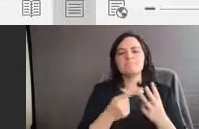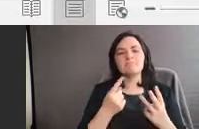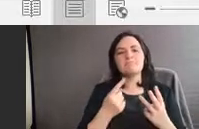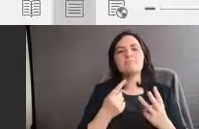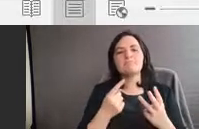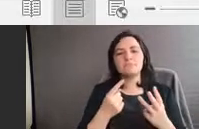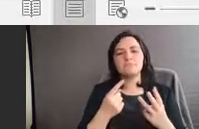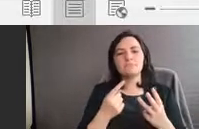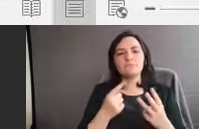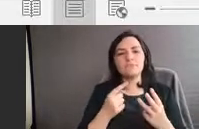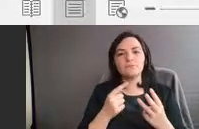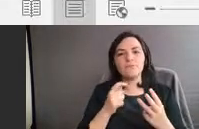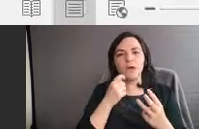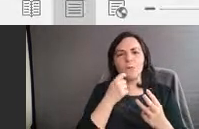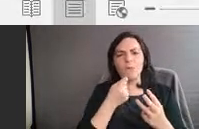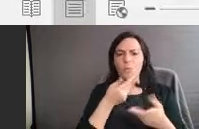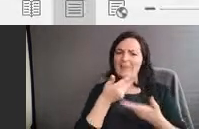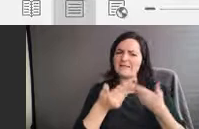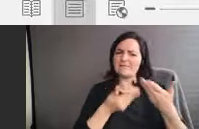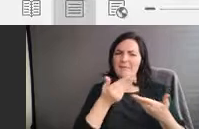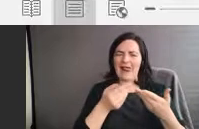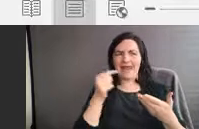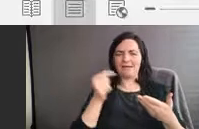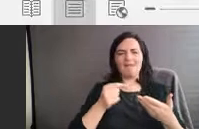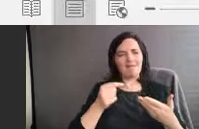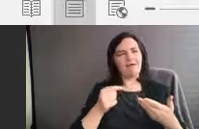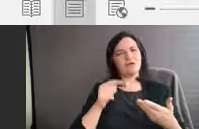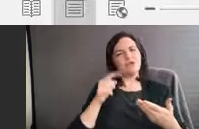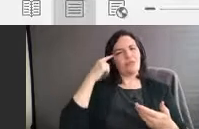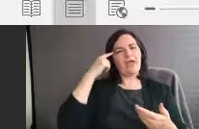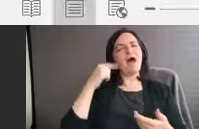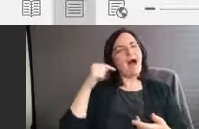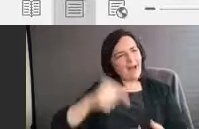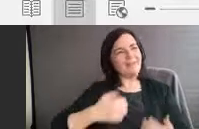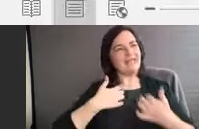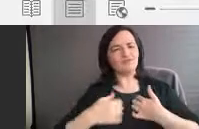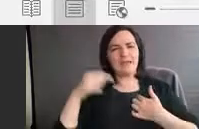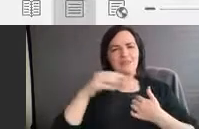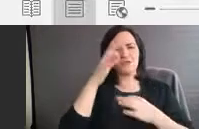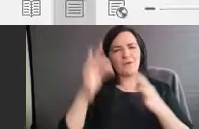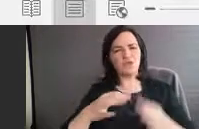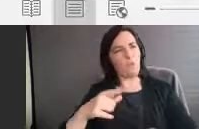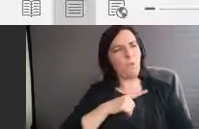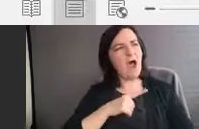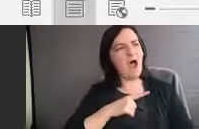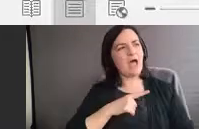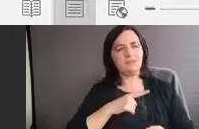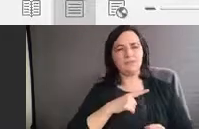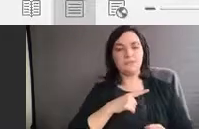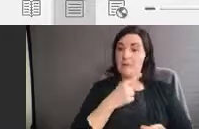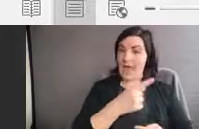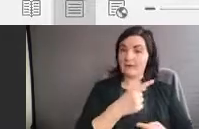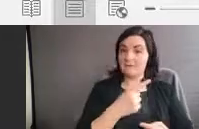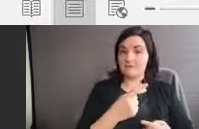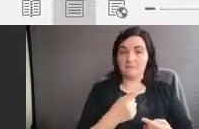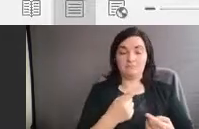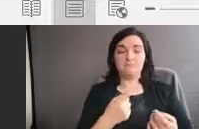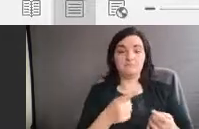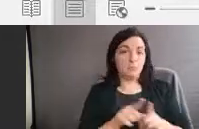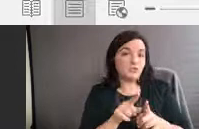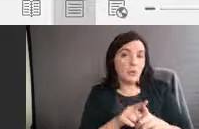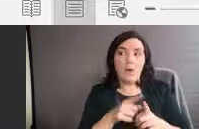explain why this particular research question is of interest to you or why it might be of interest to anybody